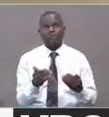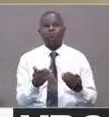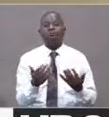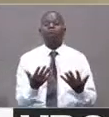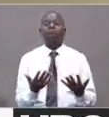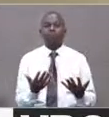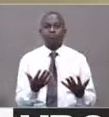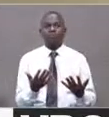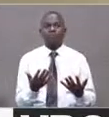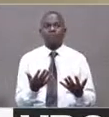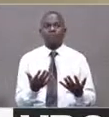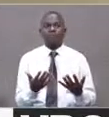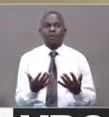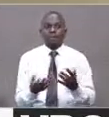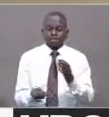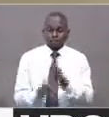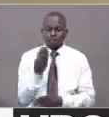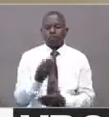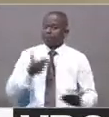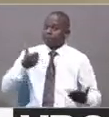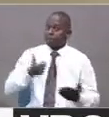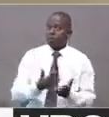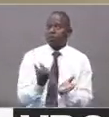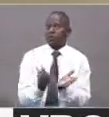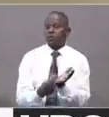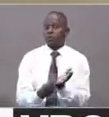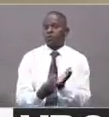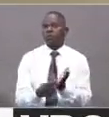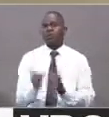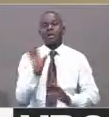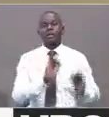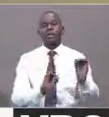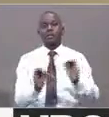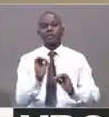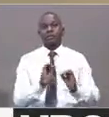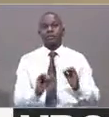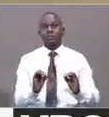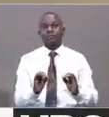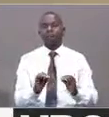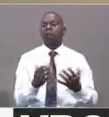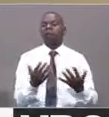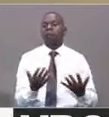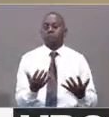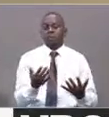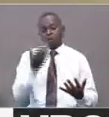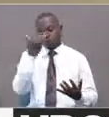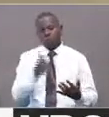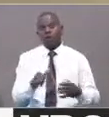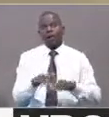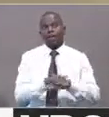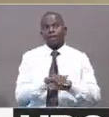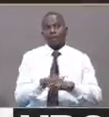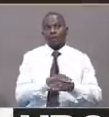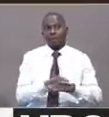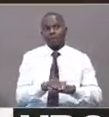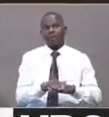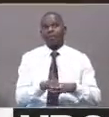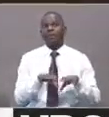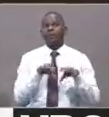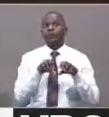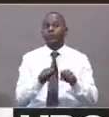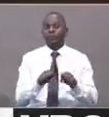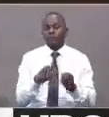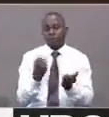we could put up a good Uganda. But there is nothing very much because Uganda is under custody.